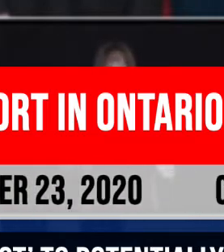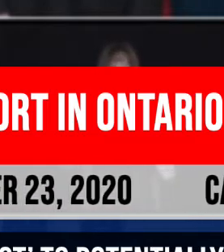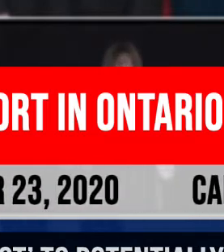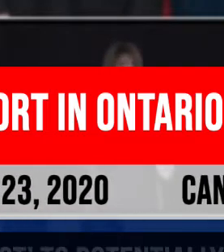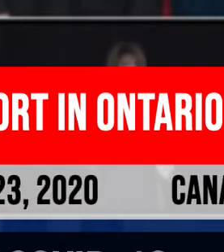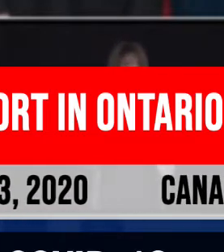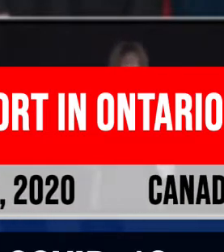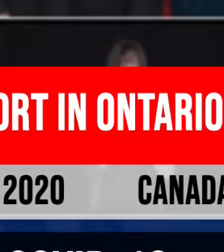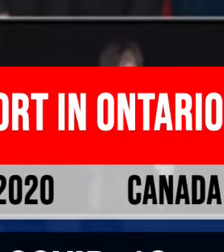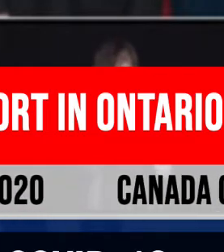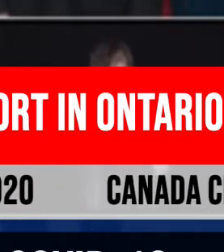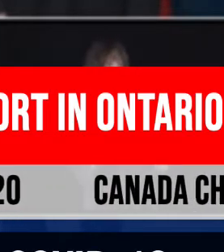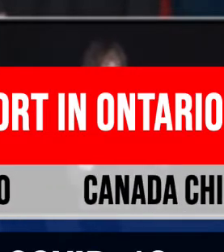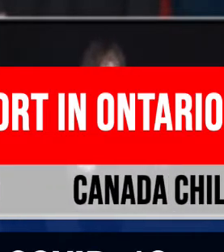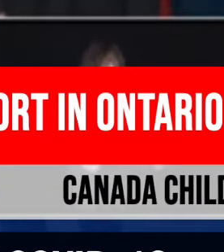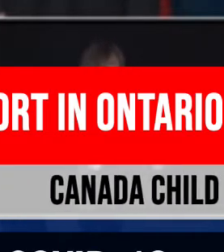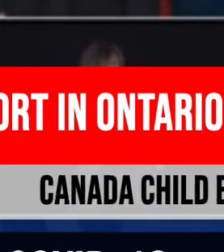up?